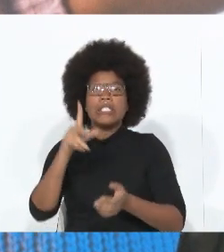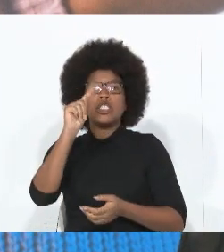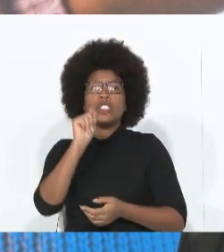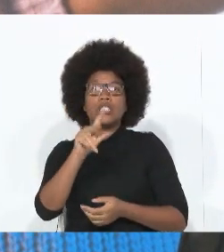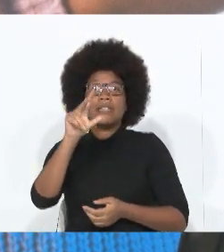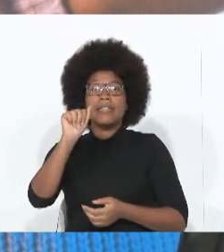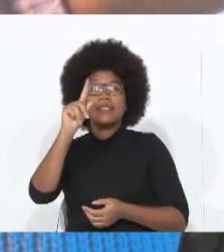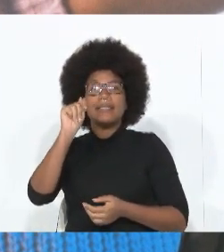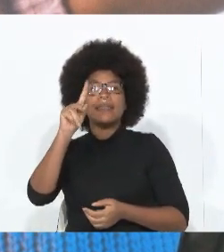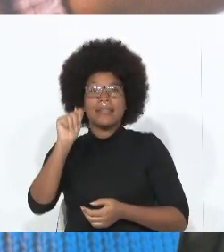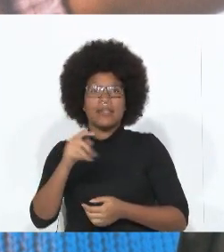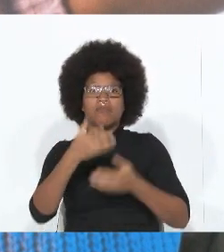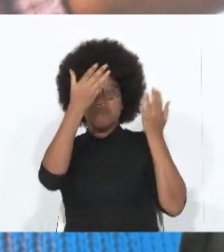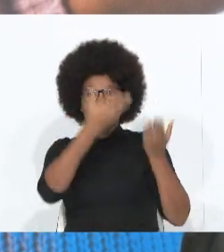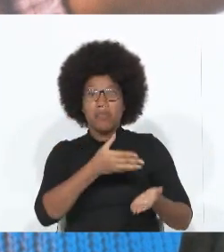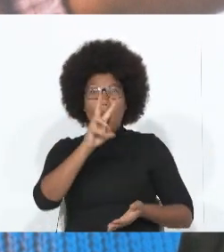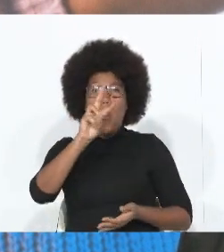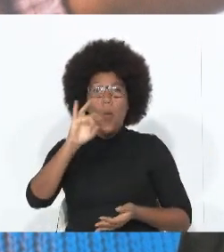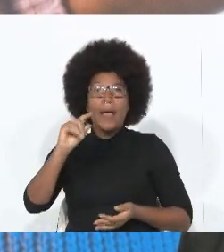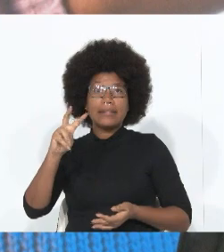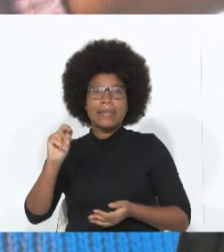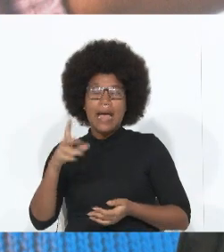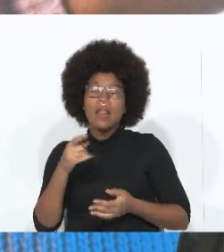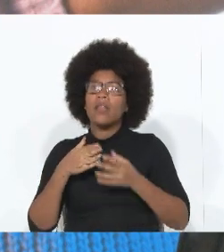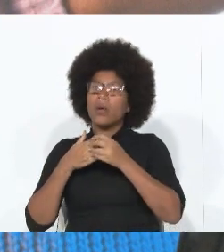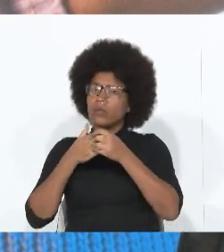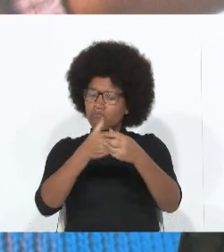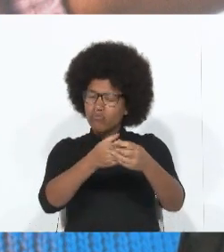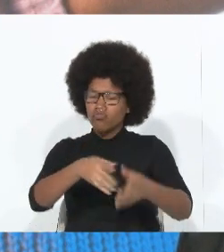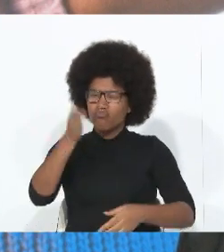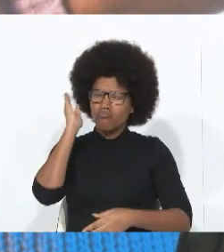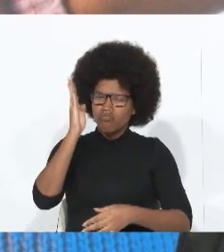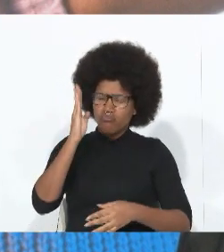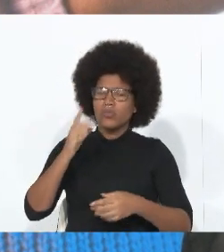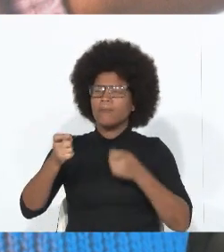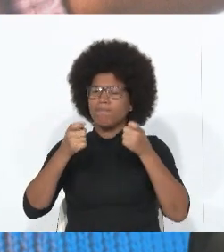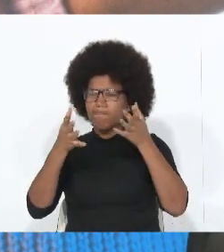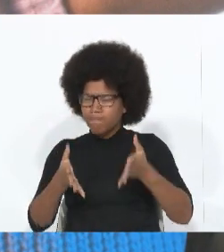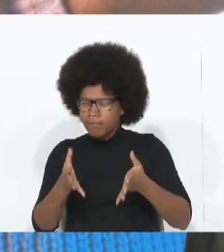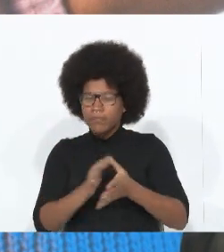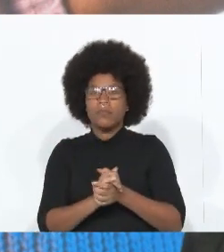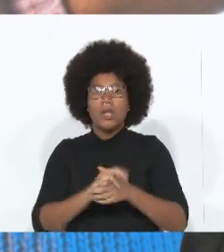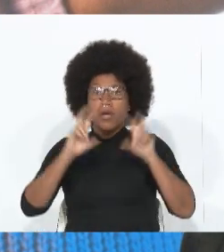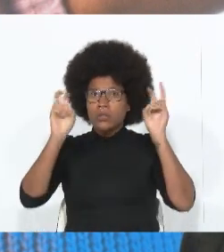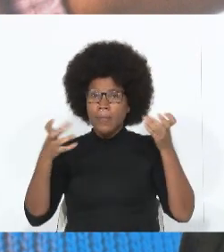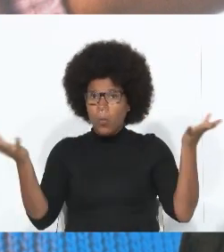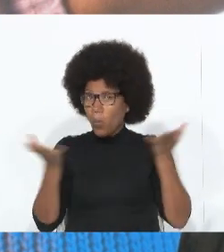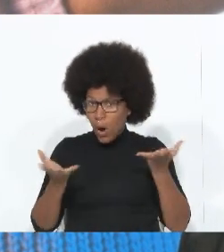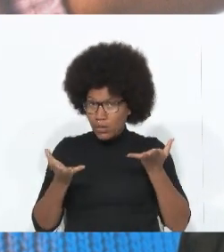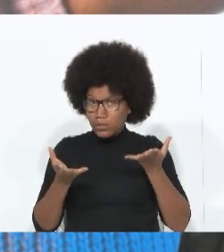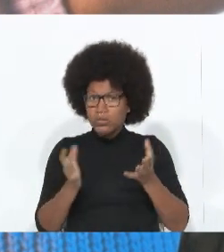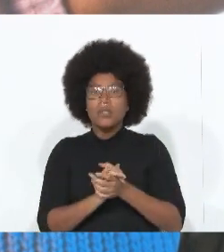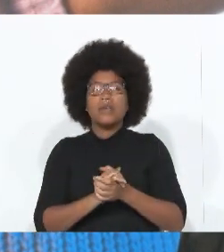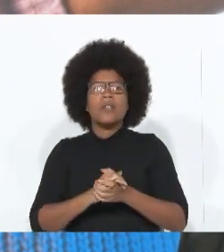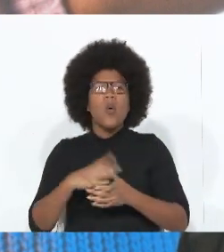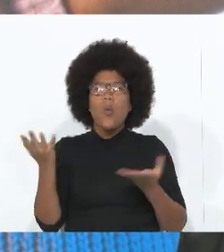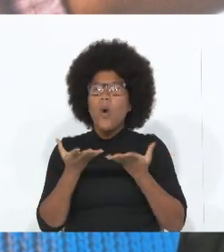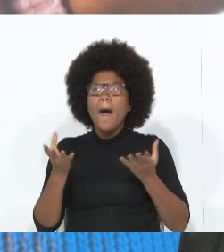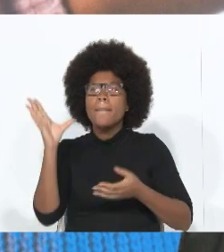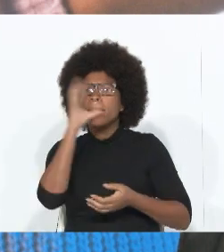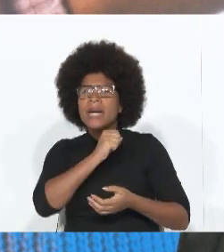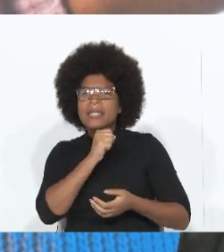Tobago. My name is Wendell Etienne and I'll be guiding us through this evening's program. The topic of discussion this evening, the missing